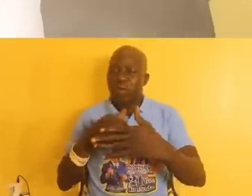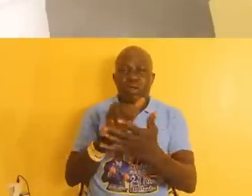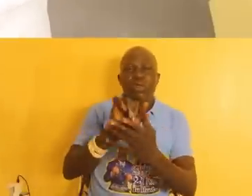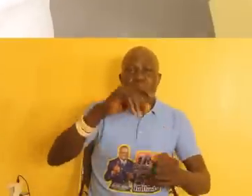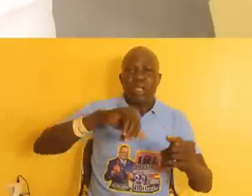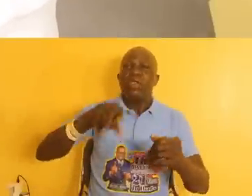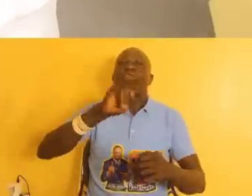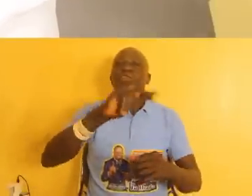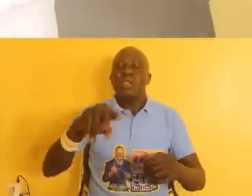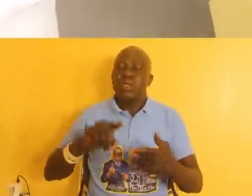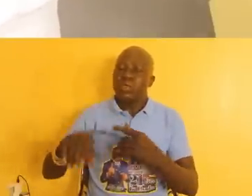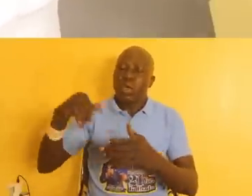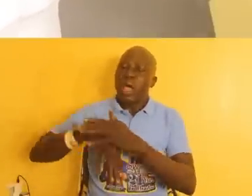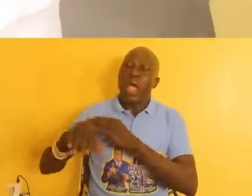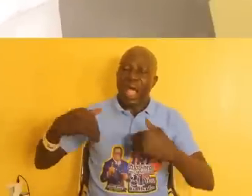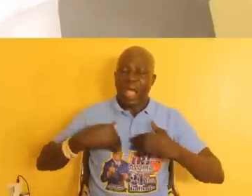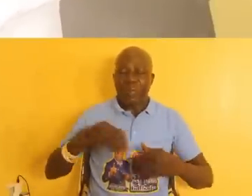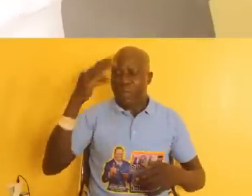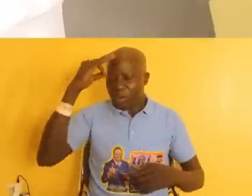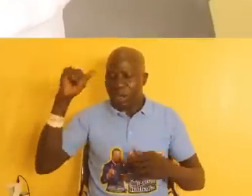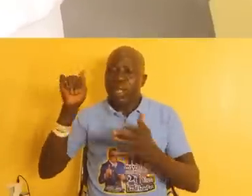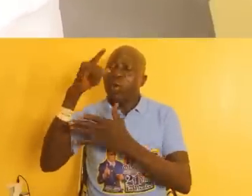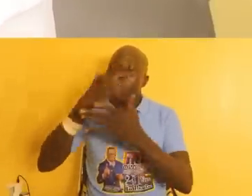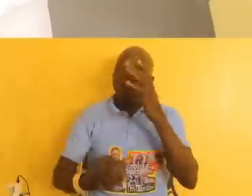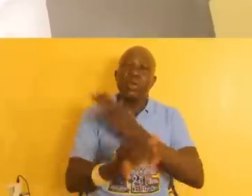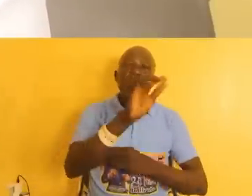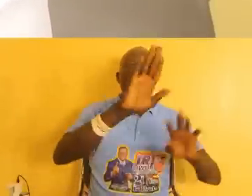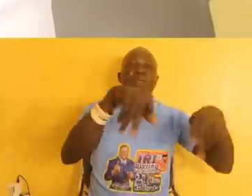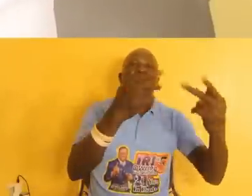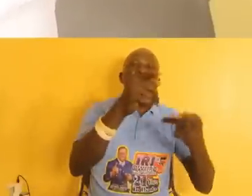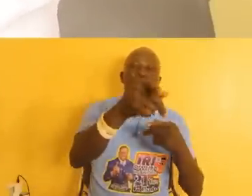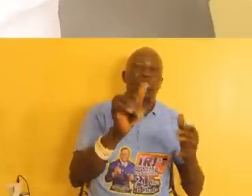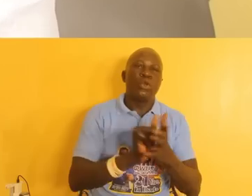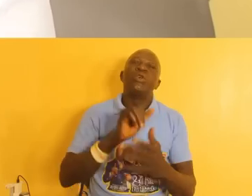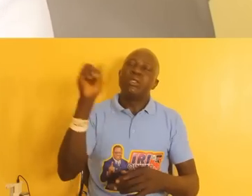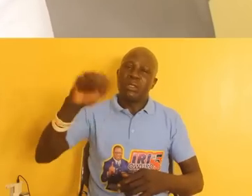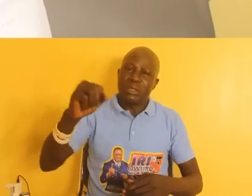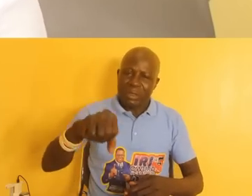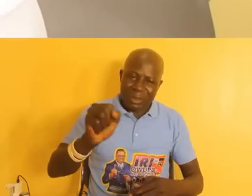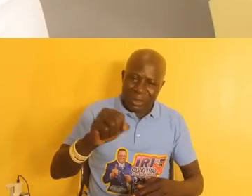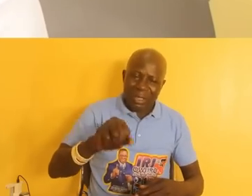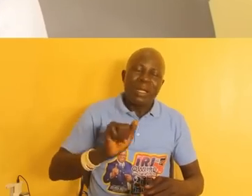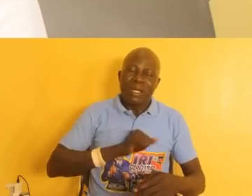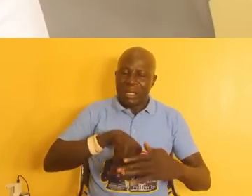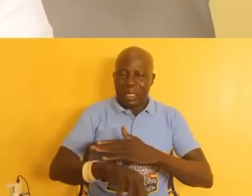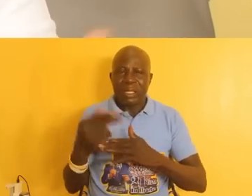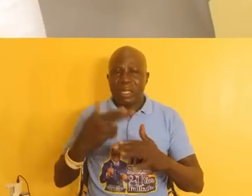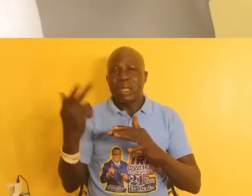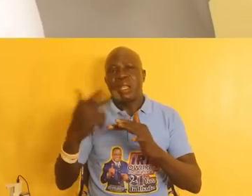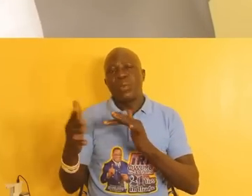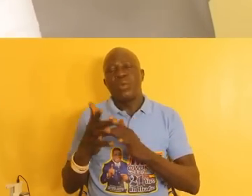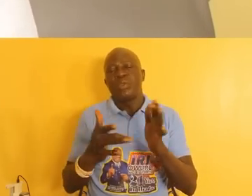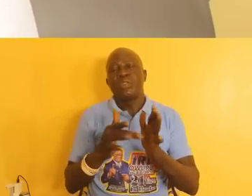Oh God don't name You must have knowledge In what God has given to you Ben Rabonda Yakafa In the name of